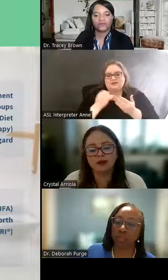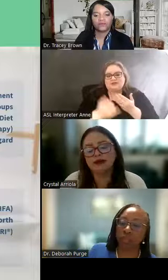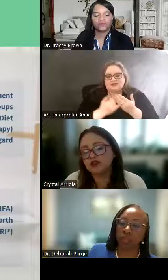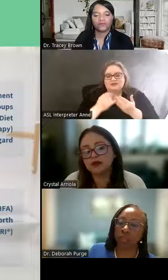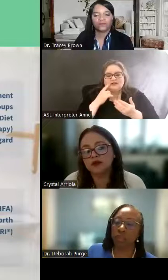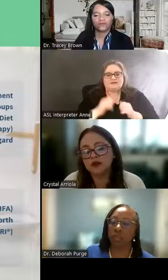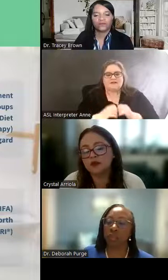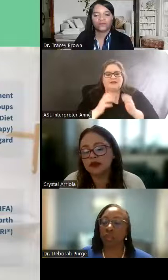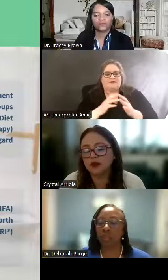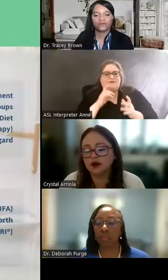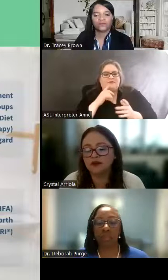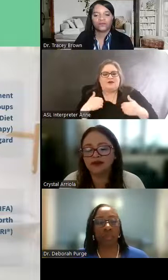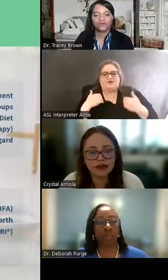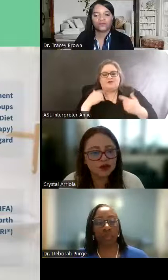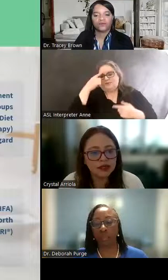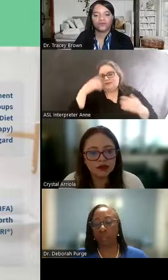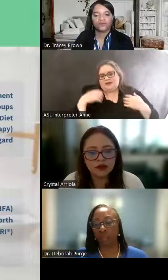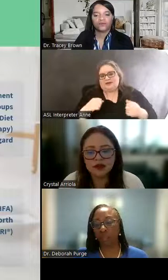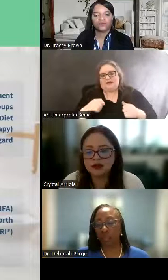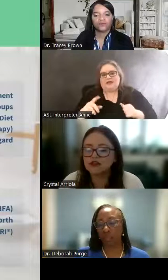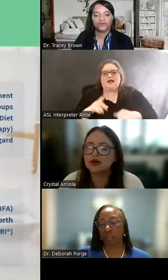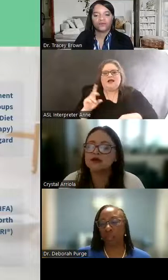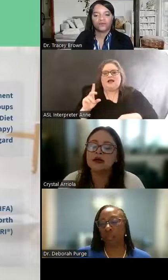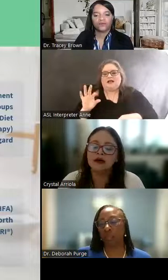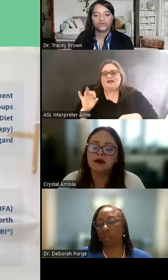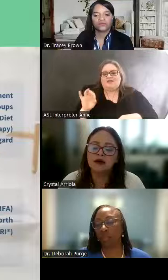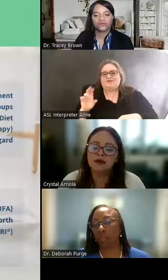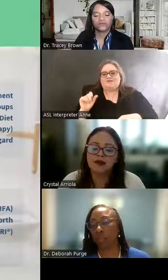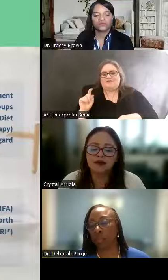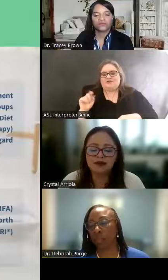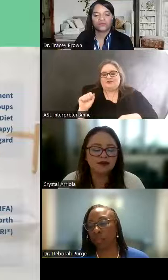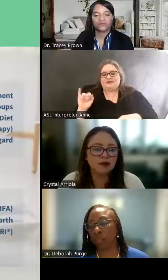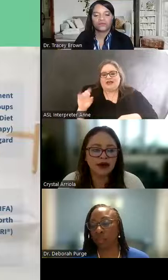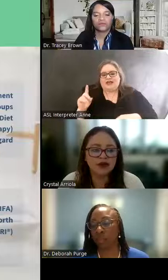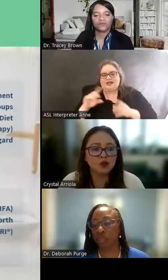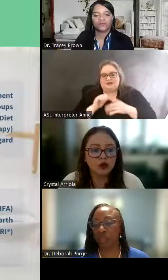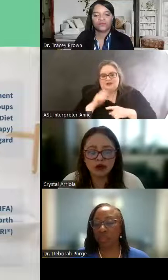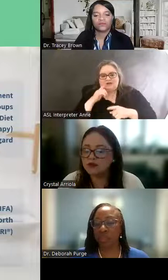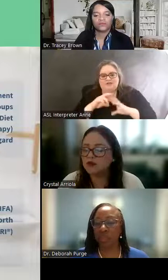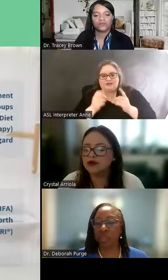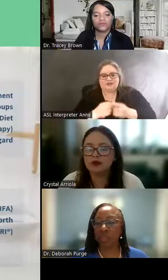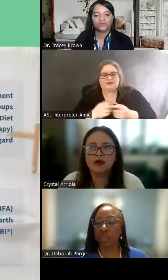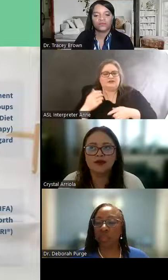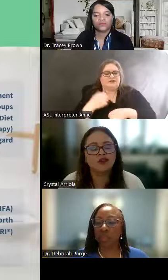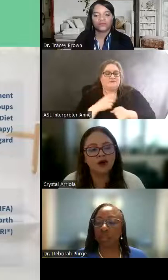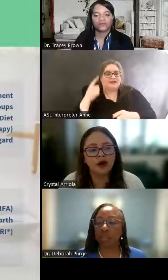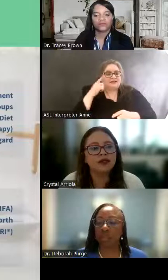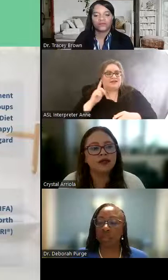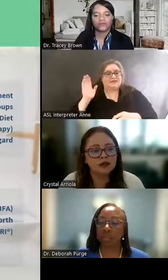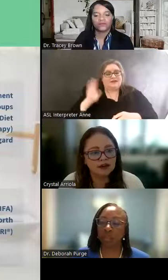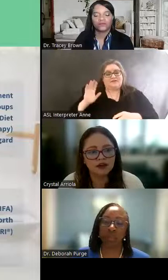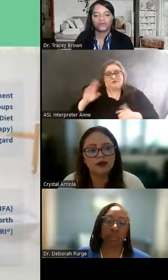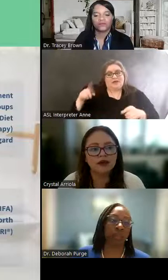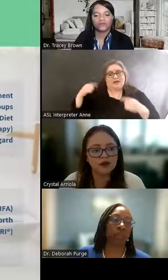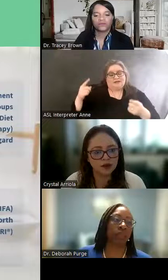the implementation of youth mental health first aid training for the district, making sense of your past worth, which looks at trauma